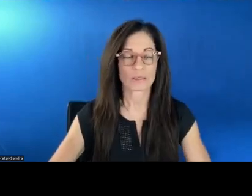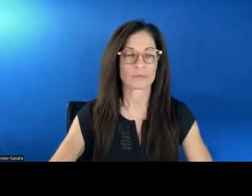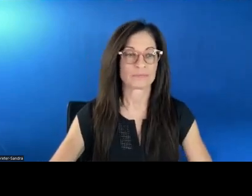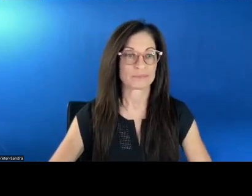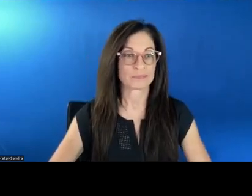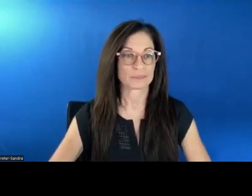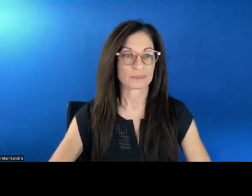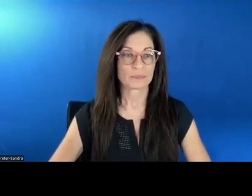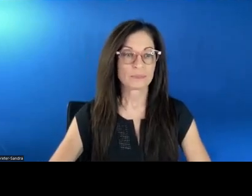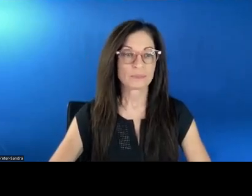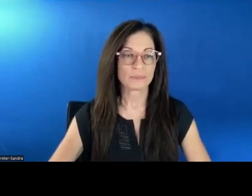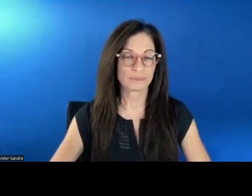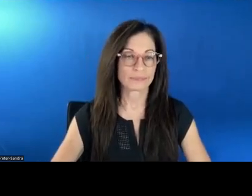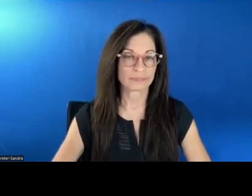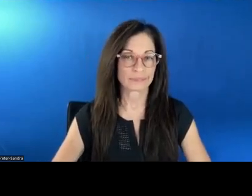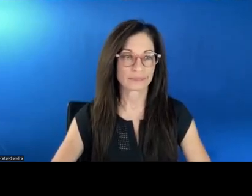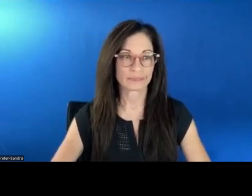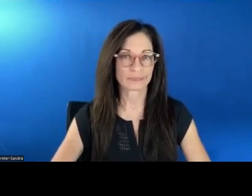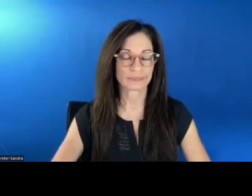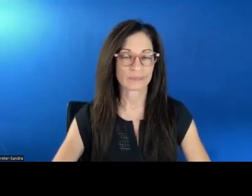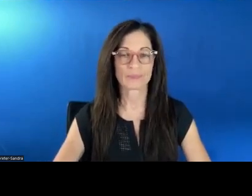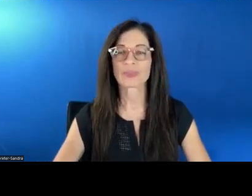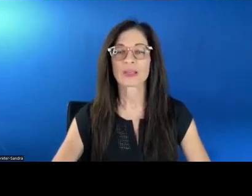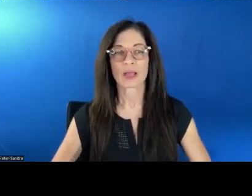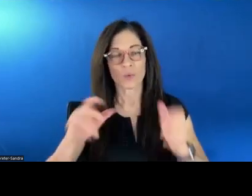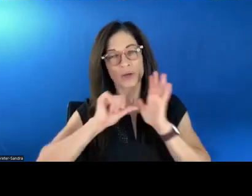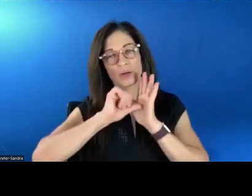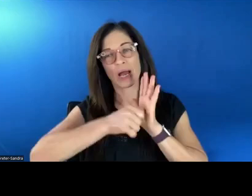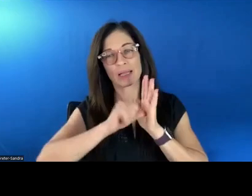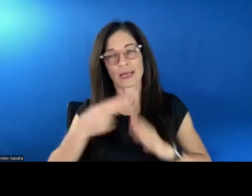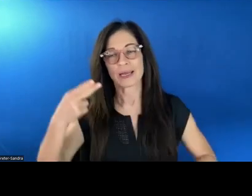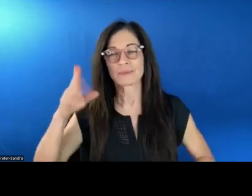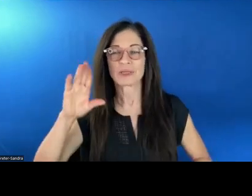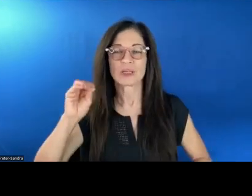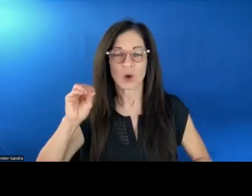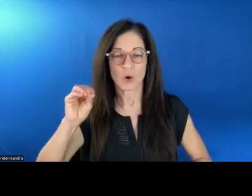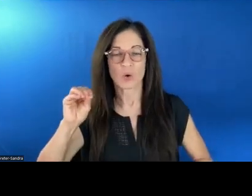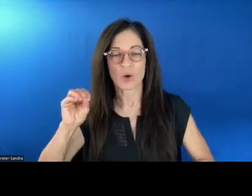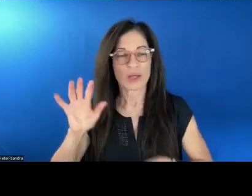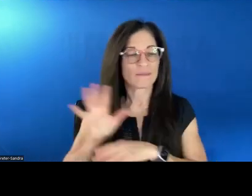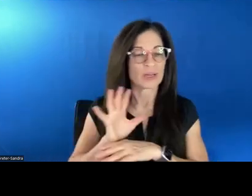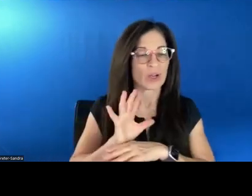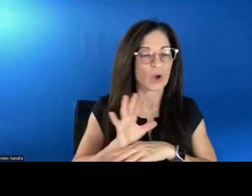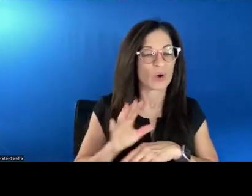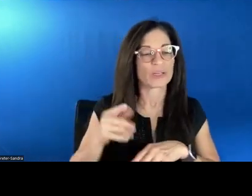So wanted to highlight an HBO movie. This is our original series. This is actually, again, from